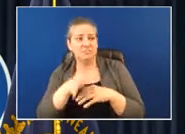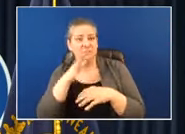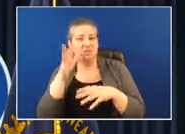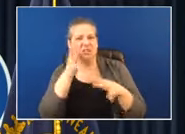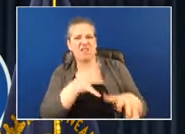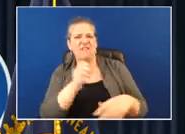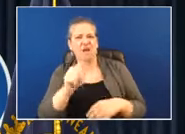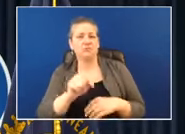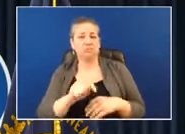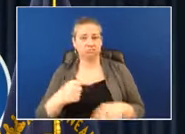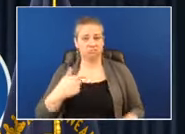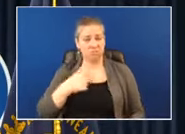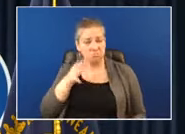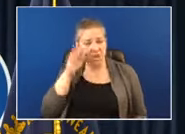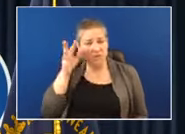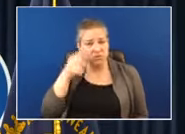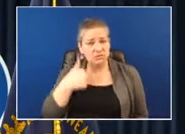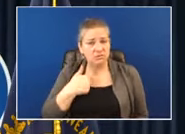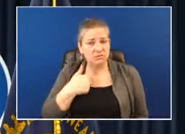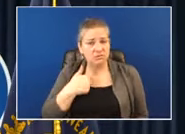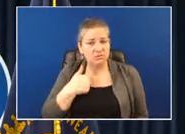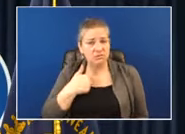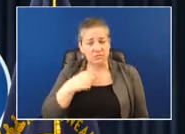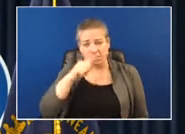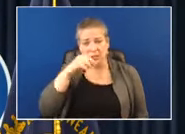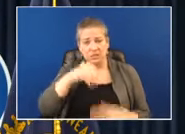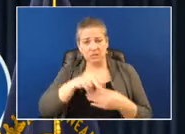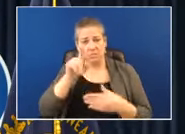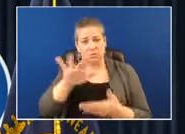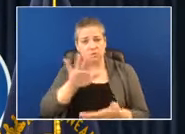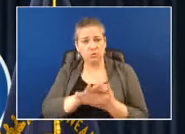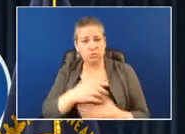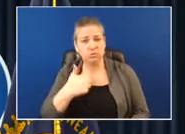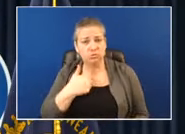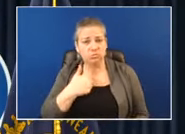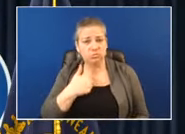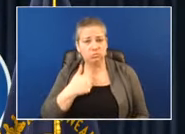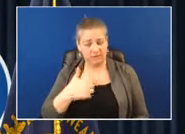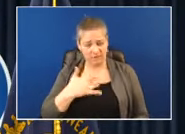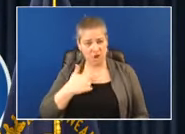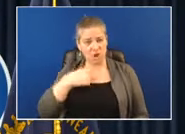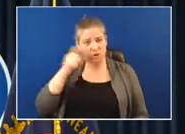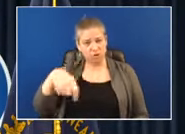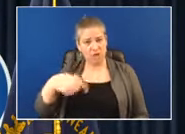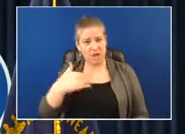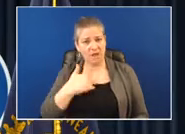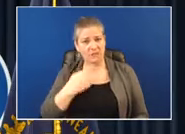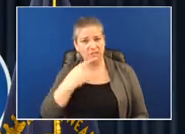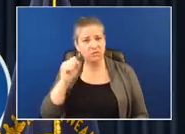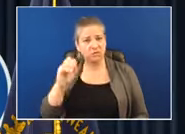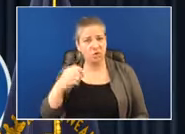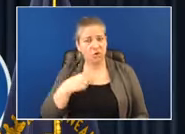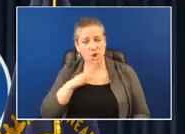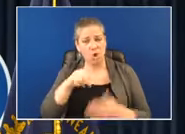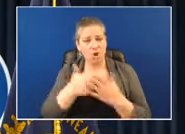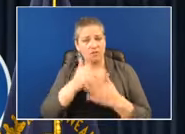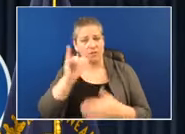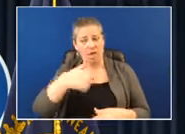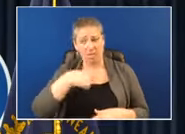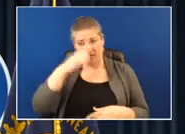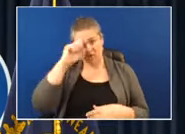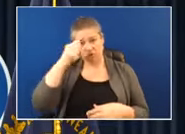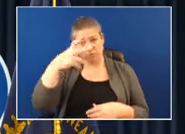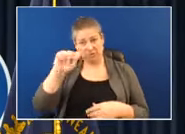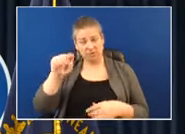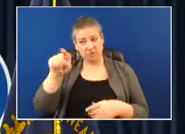parent of kids in our public schools. And I believe that I should have a say on all of that. And I believe a superintendent who's leading correctly